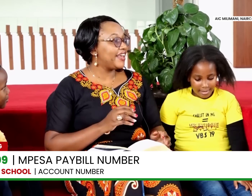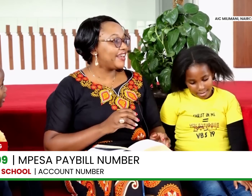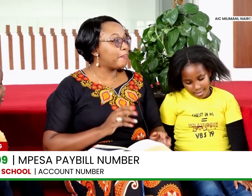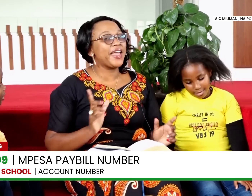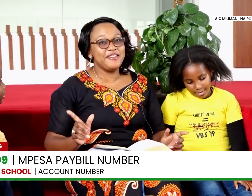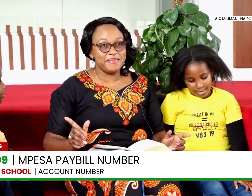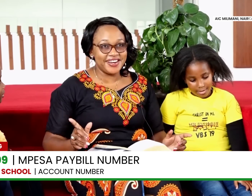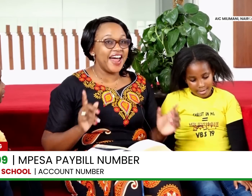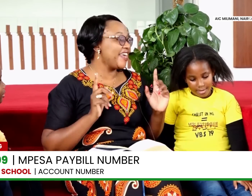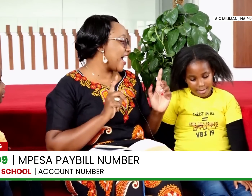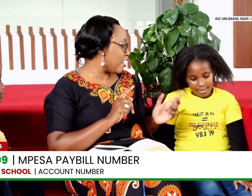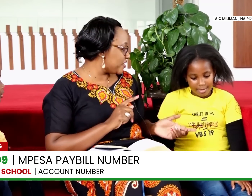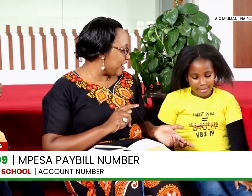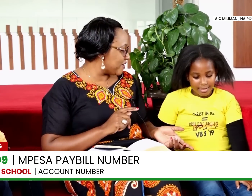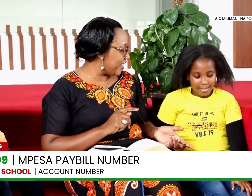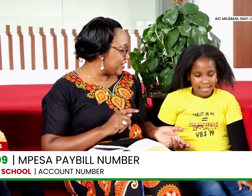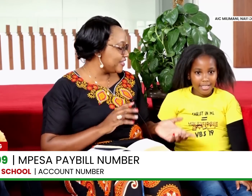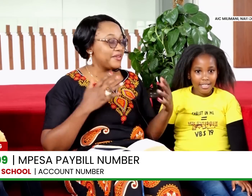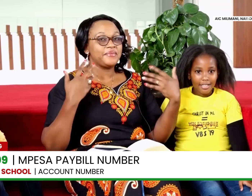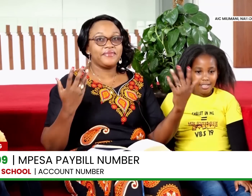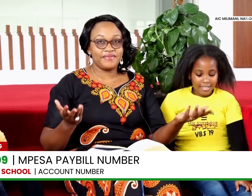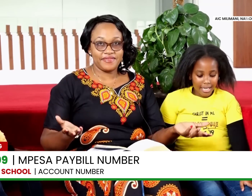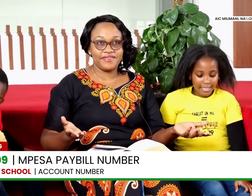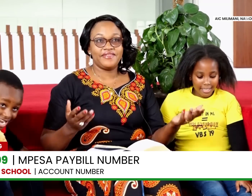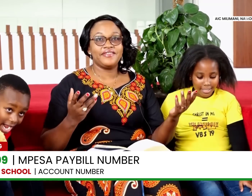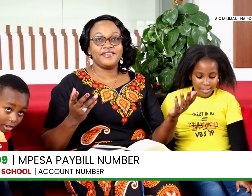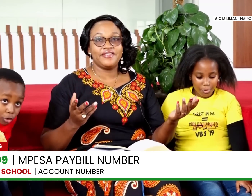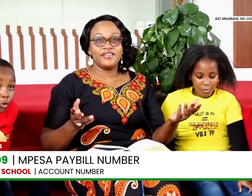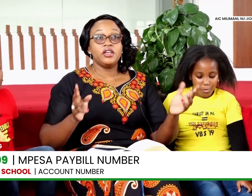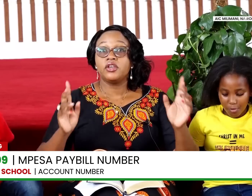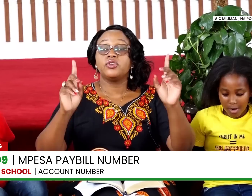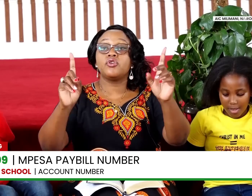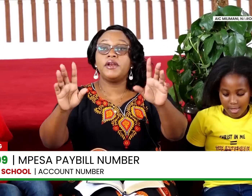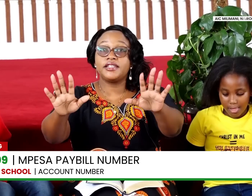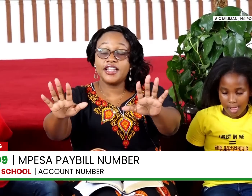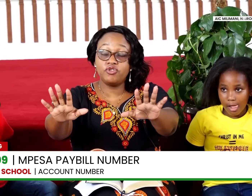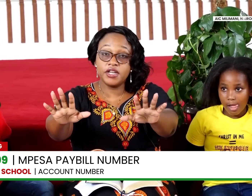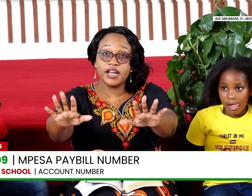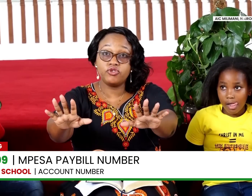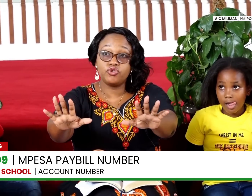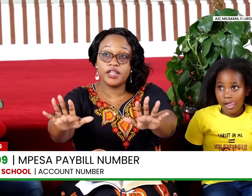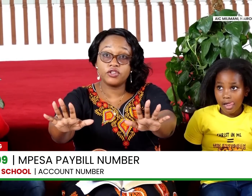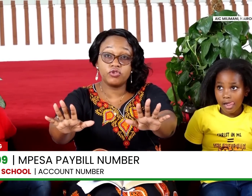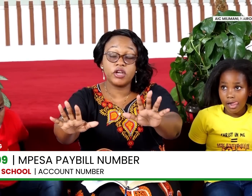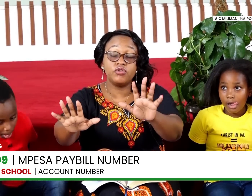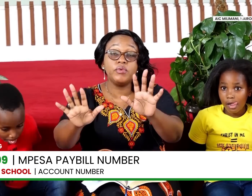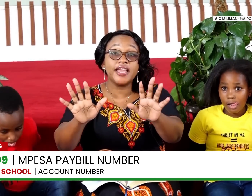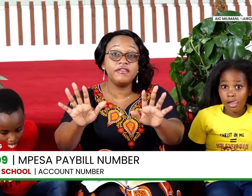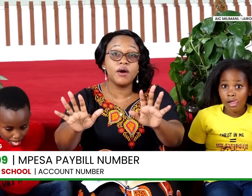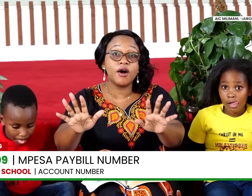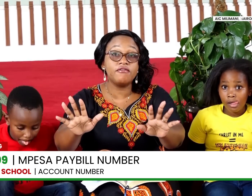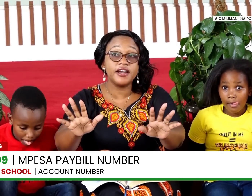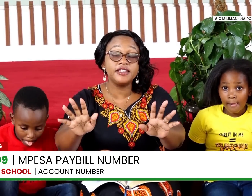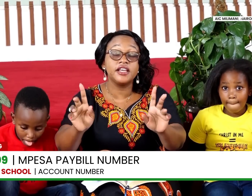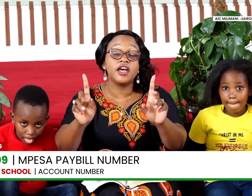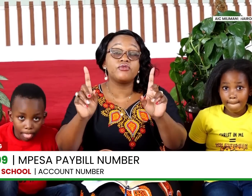809-109 pay bill. And the account number is? Sunday school. So please, let's do it now, children. That's what we are doing. We are giving